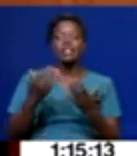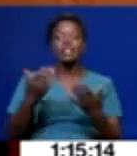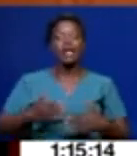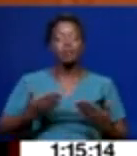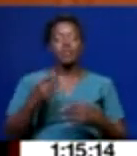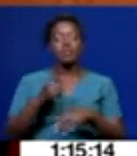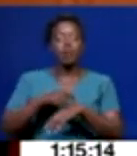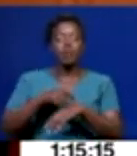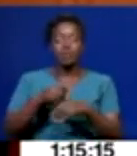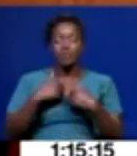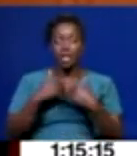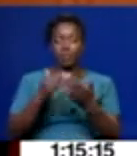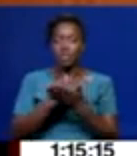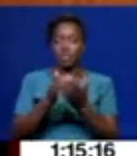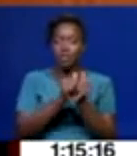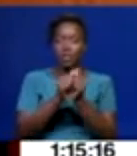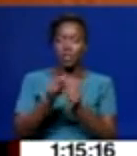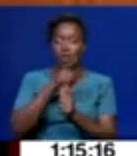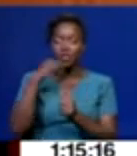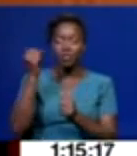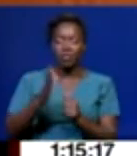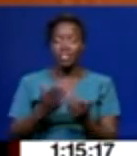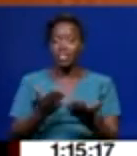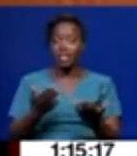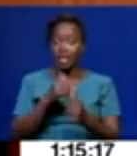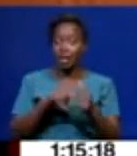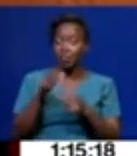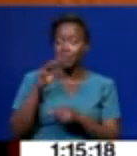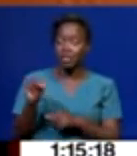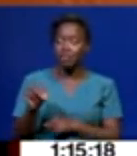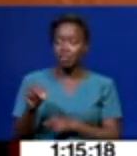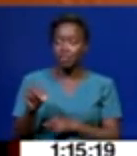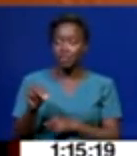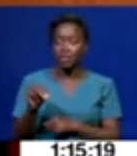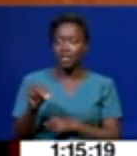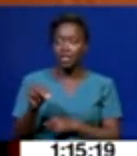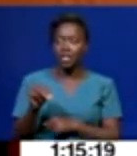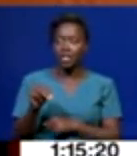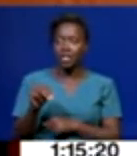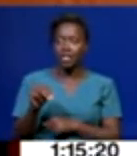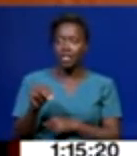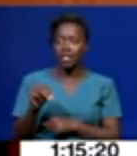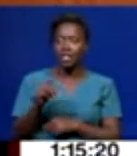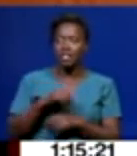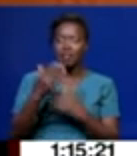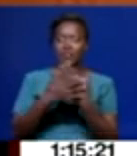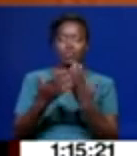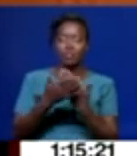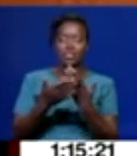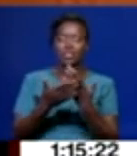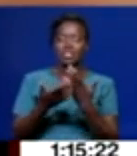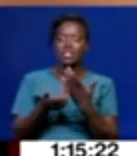him. One funny thing about Nyongesa, when the computers came to the